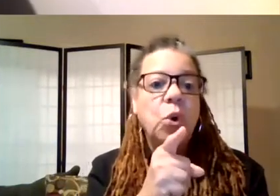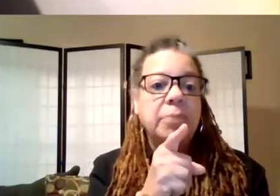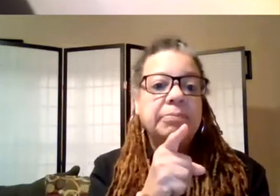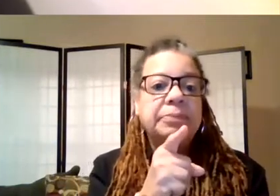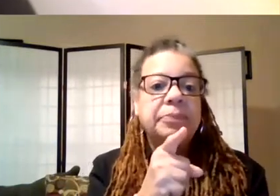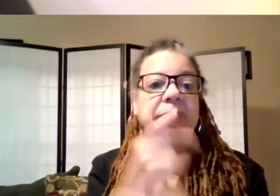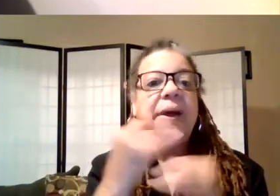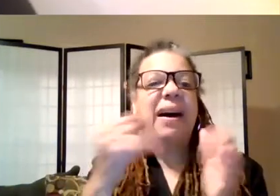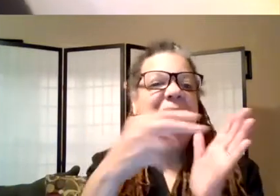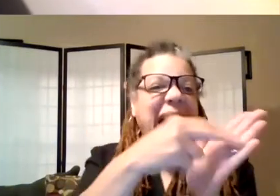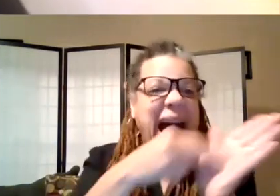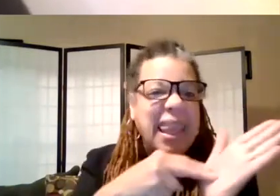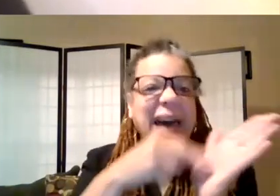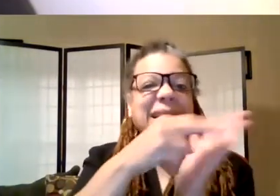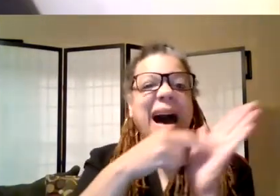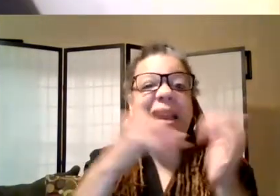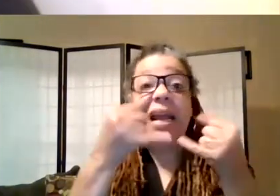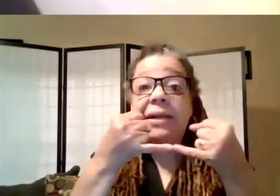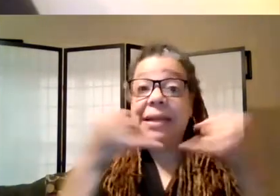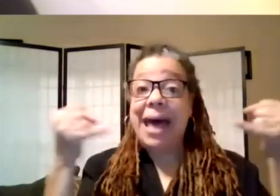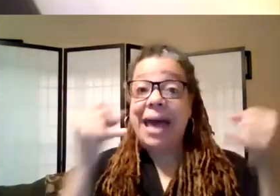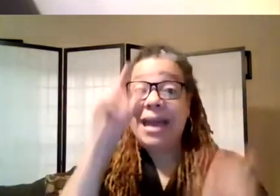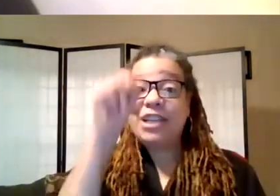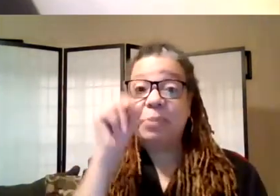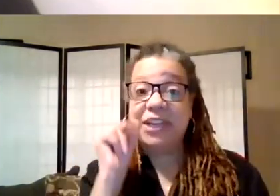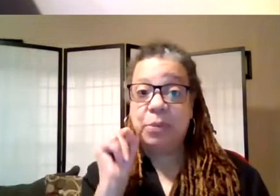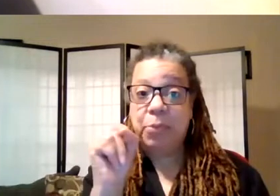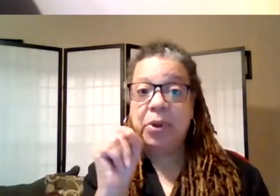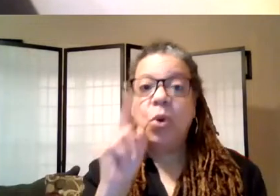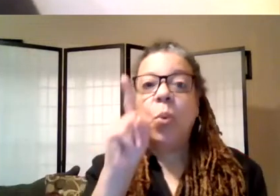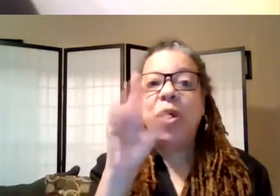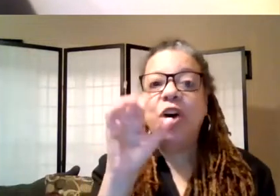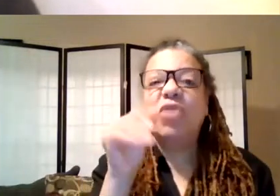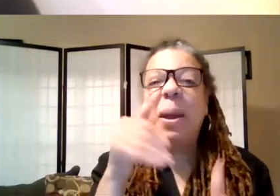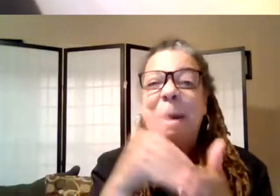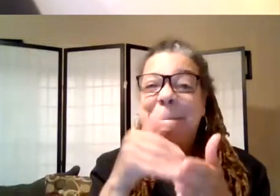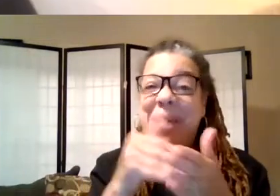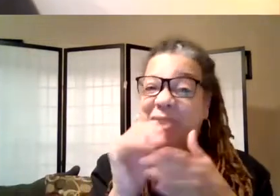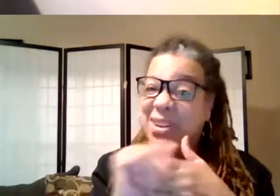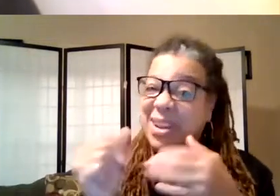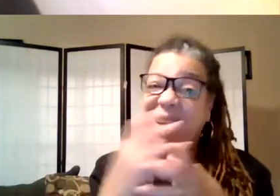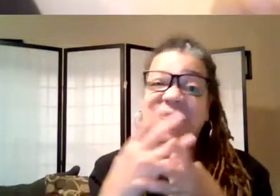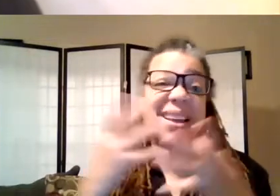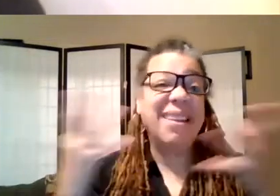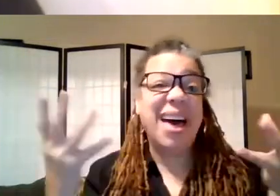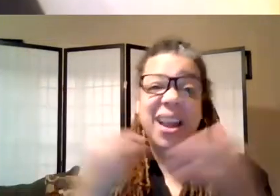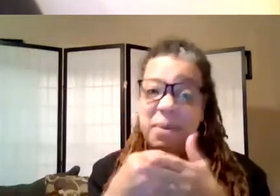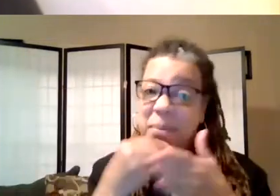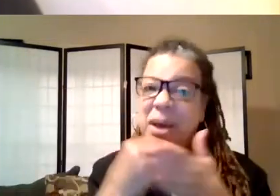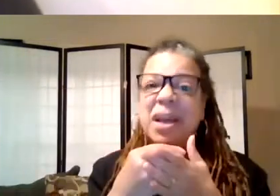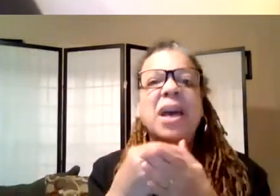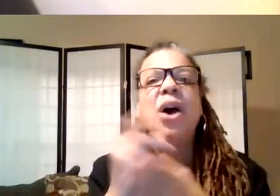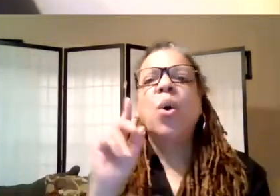a highlight, an exclamation point on it. So $100 billion is a lot of money. Can you say again where the money